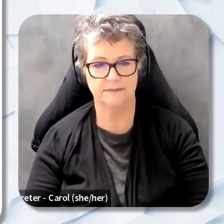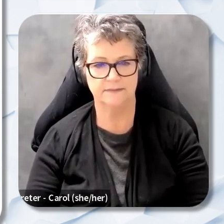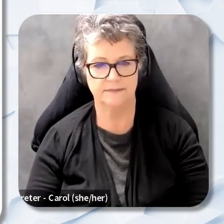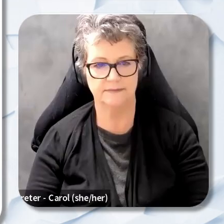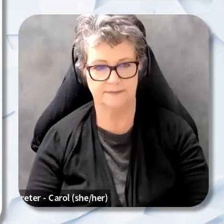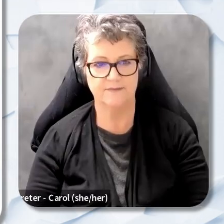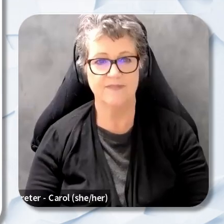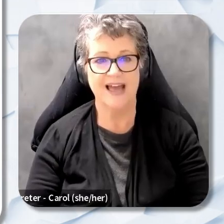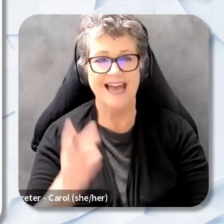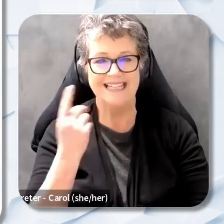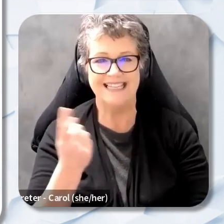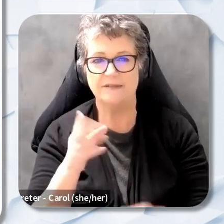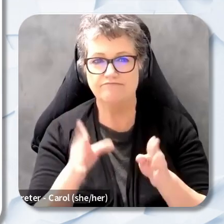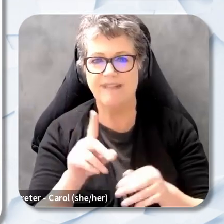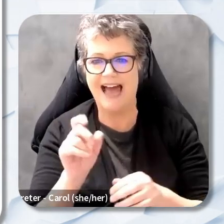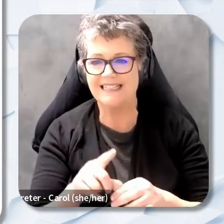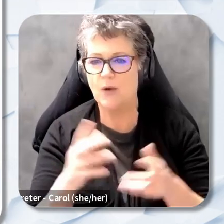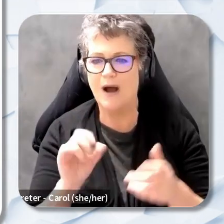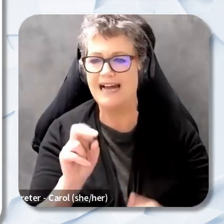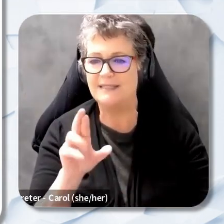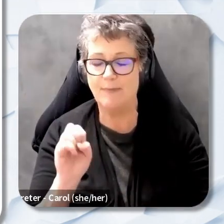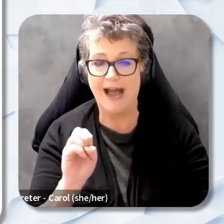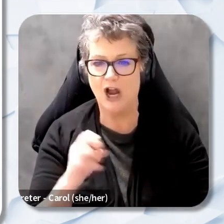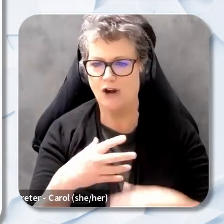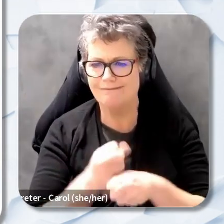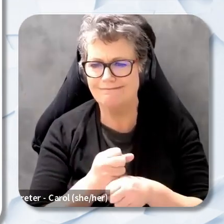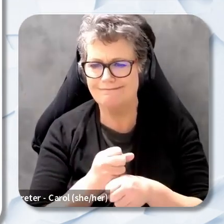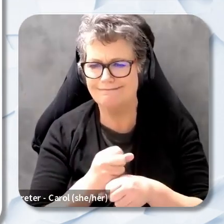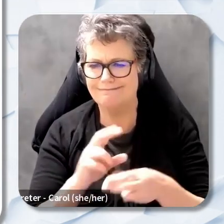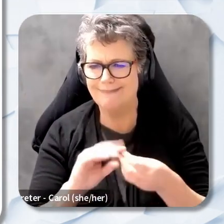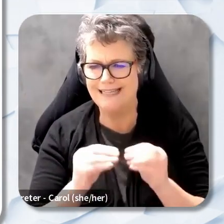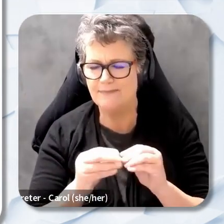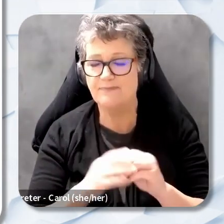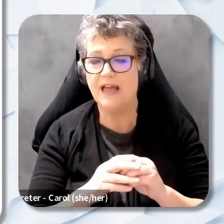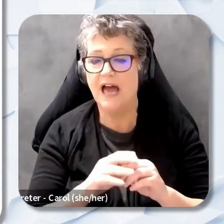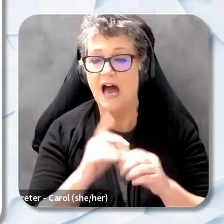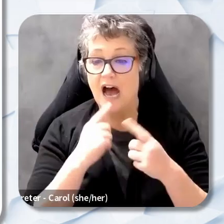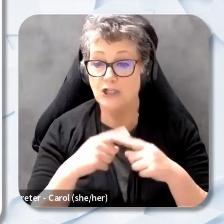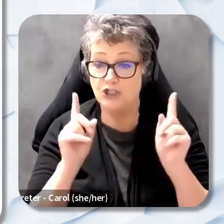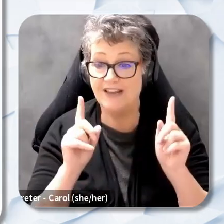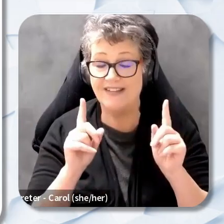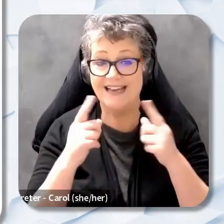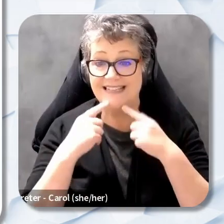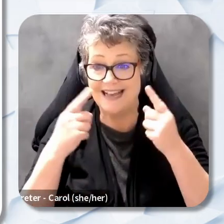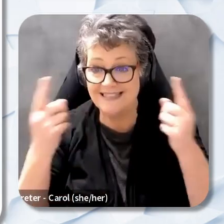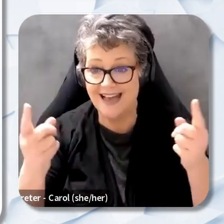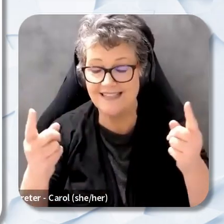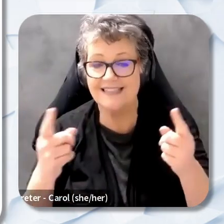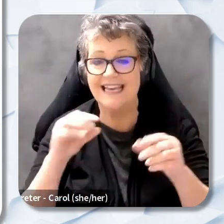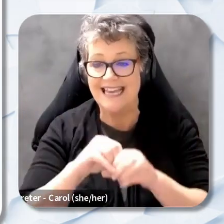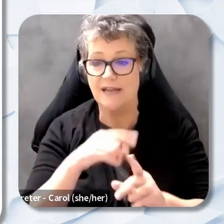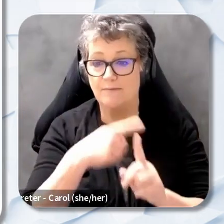Awesome. I see somebody asking what the ASPIRE acronym is, and it is the Achieving Success in